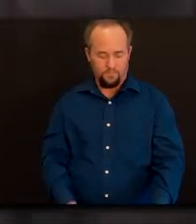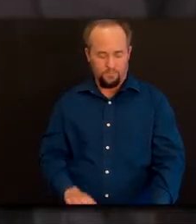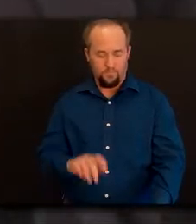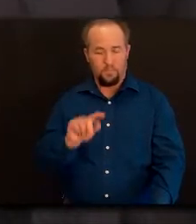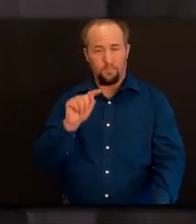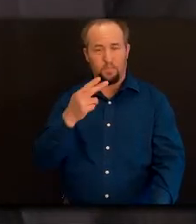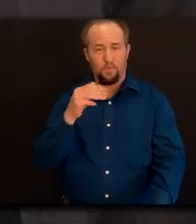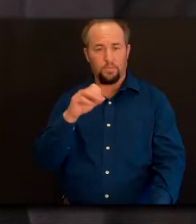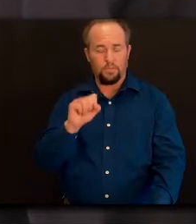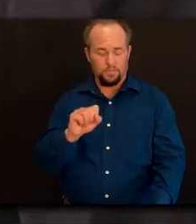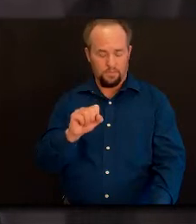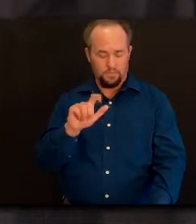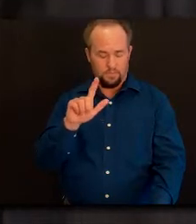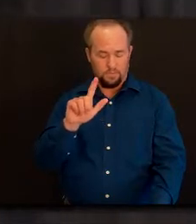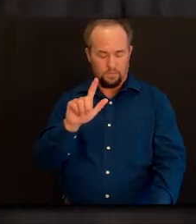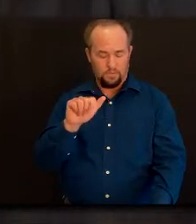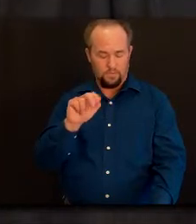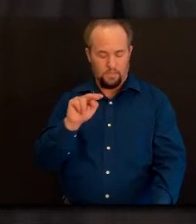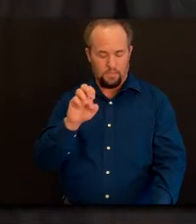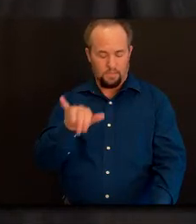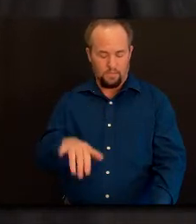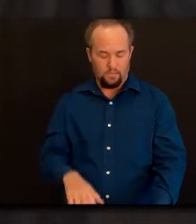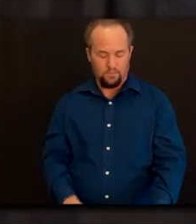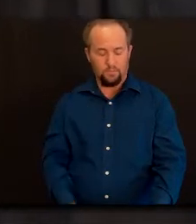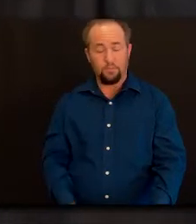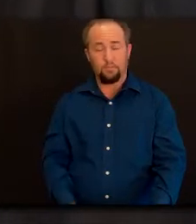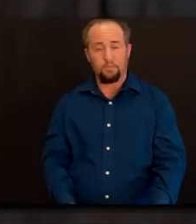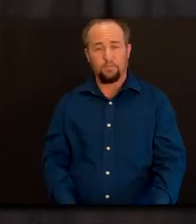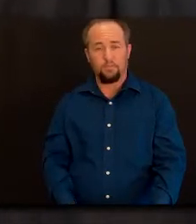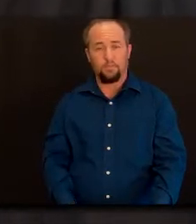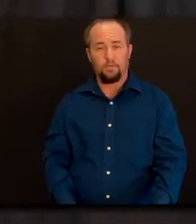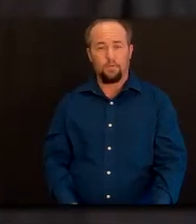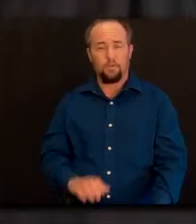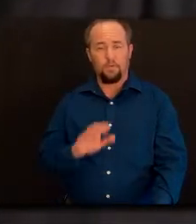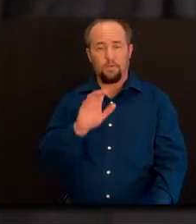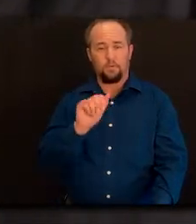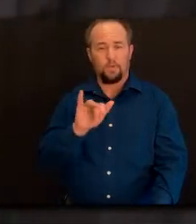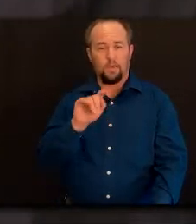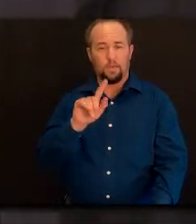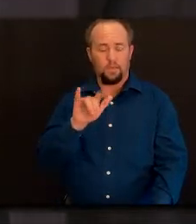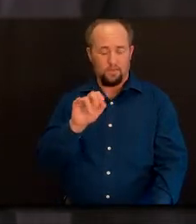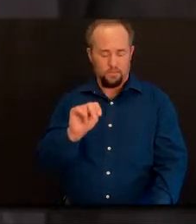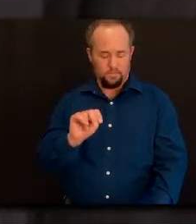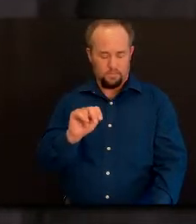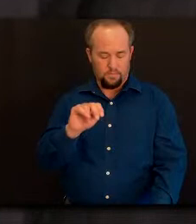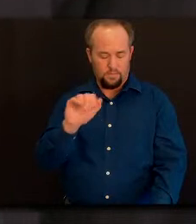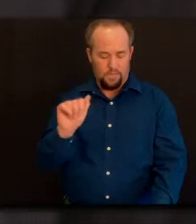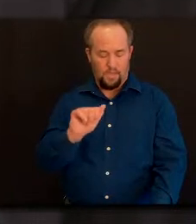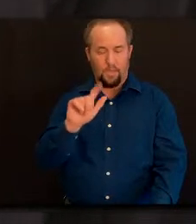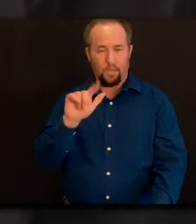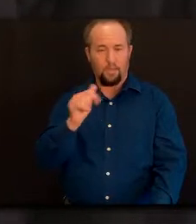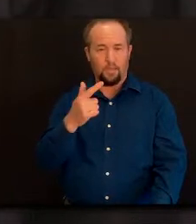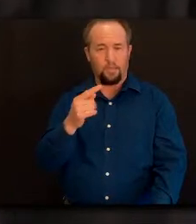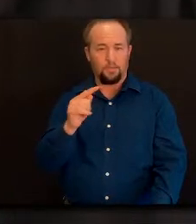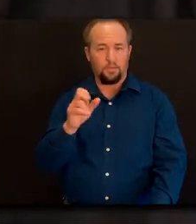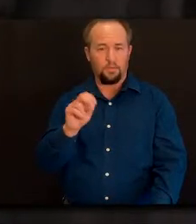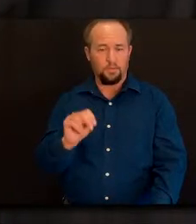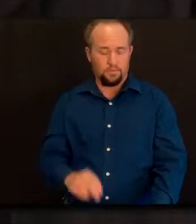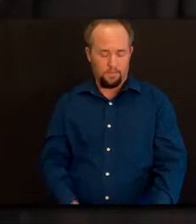Thomas Michael Laney. Caitlin A. Langton.